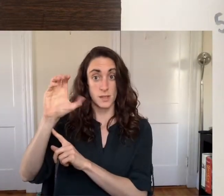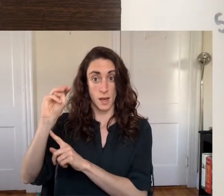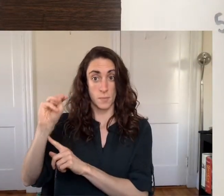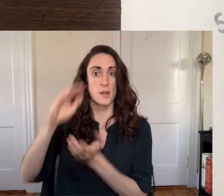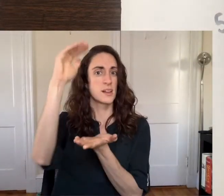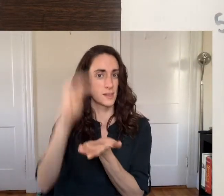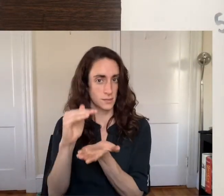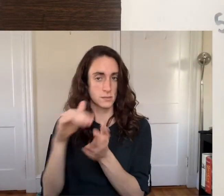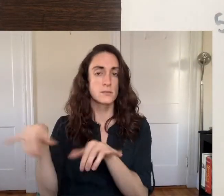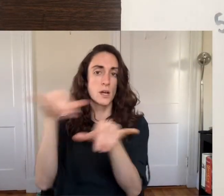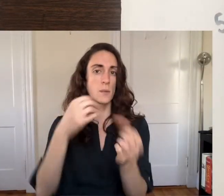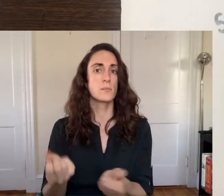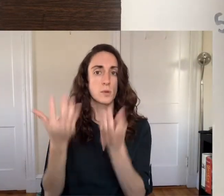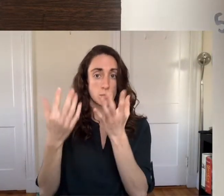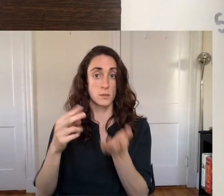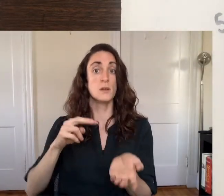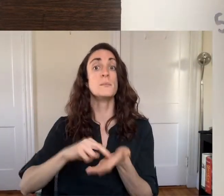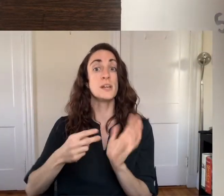common multiples come up.